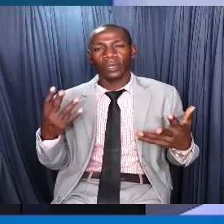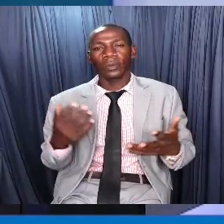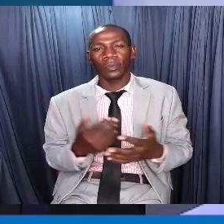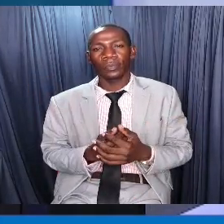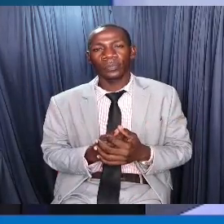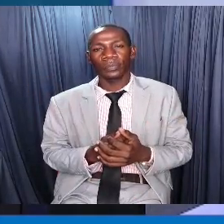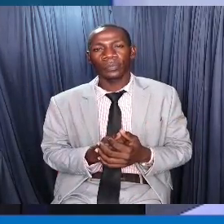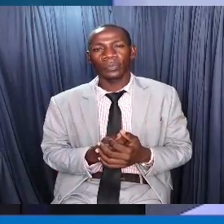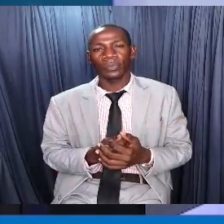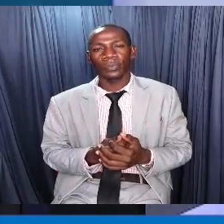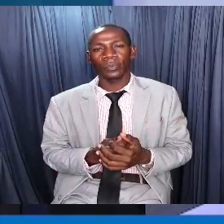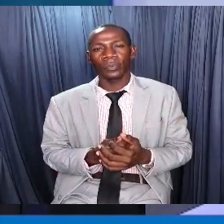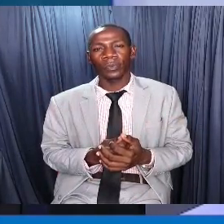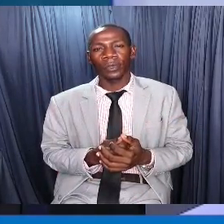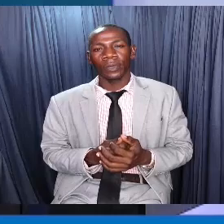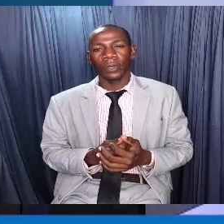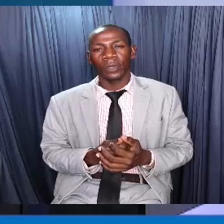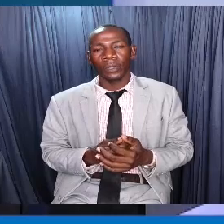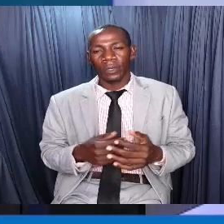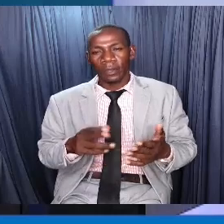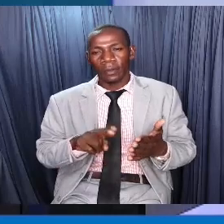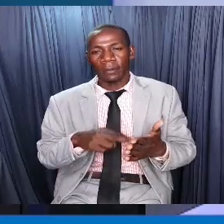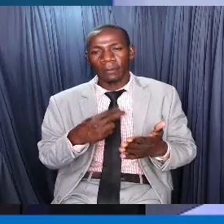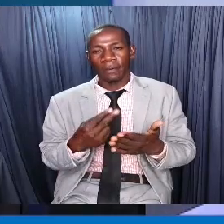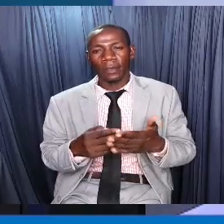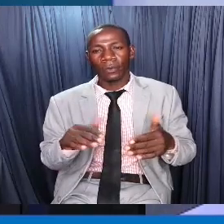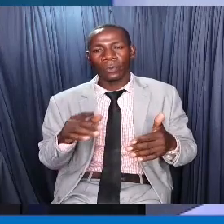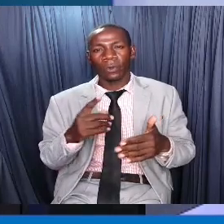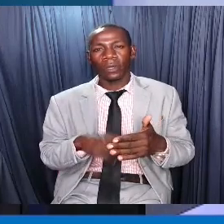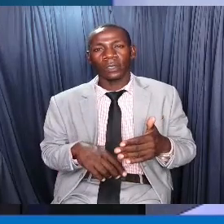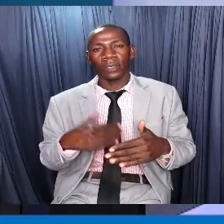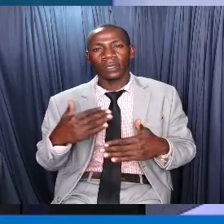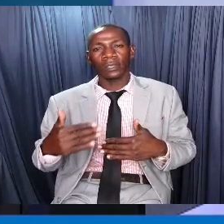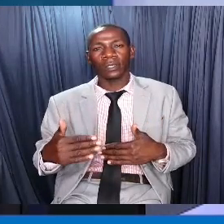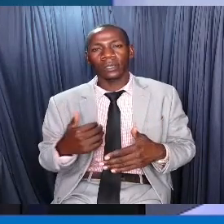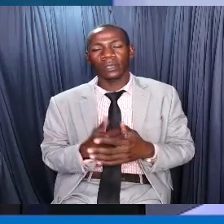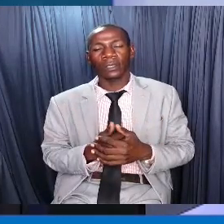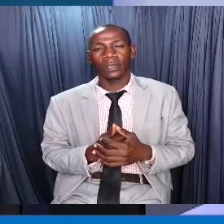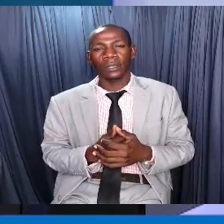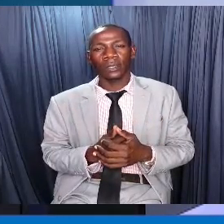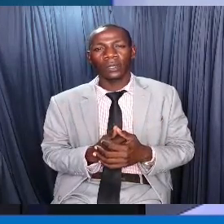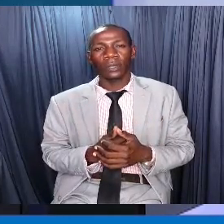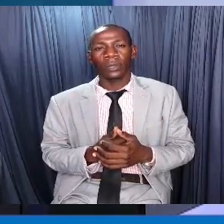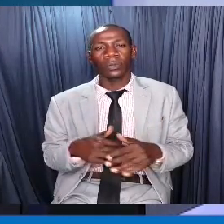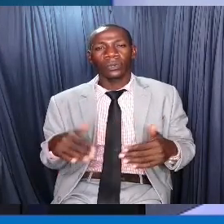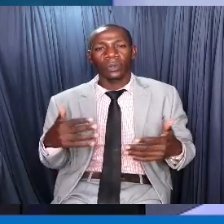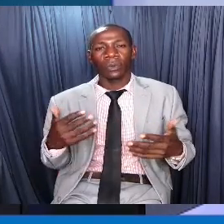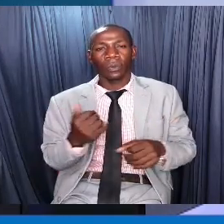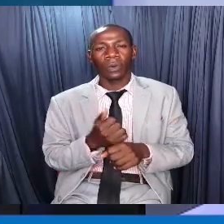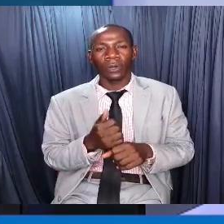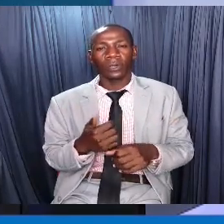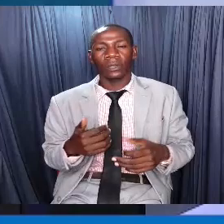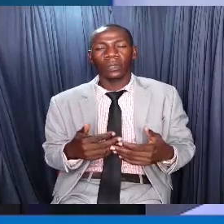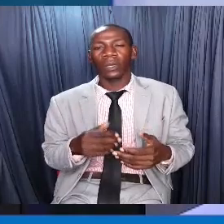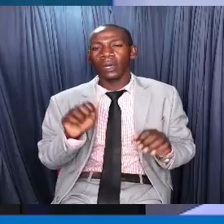Hallelujah. Wakashindwa sasa watu wafanyeje? They fell on what to do next. Wanafanya kazi ambazo they were doing things